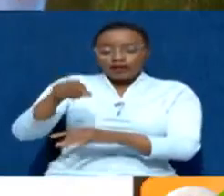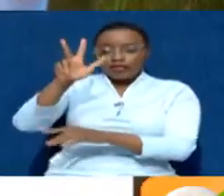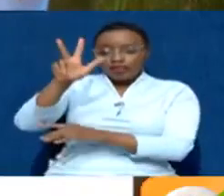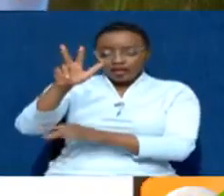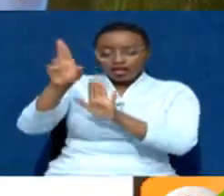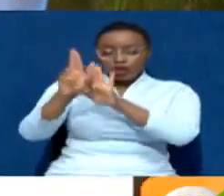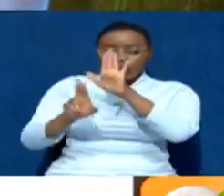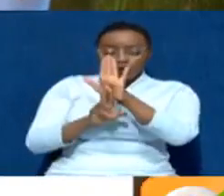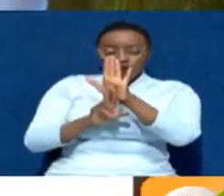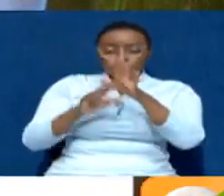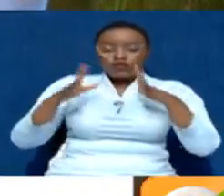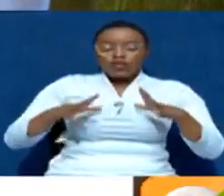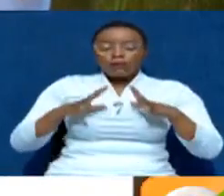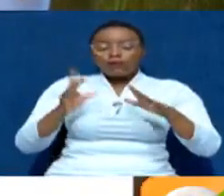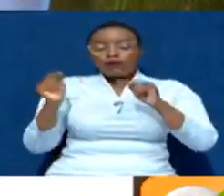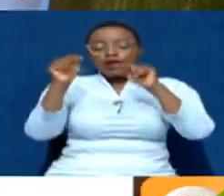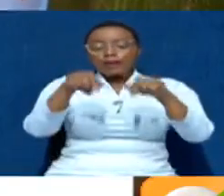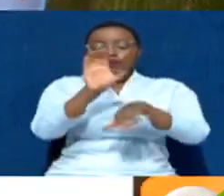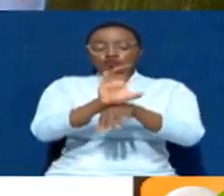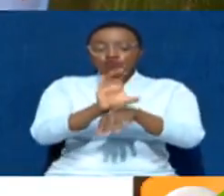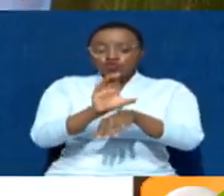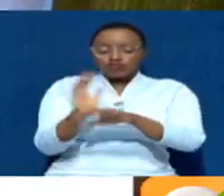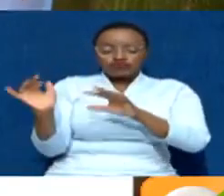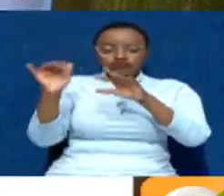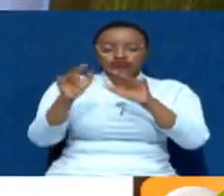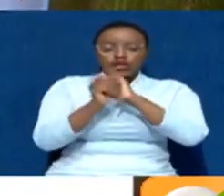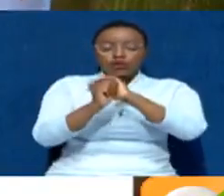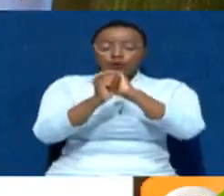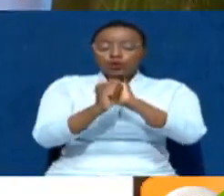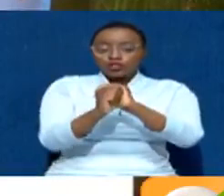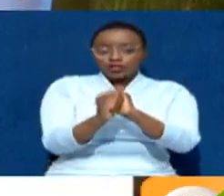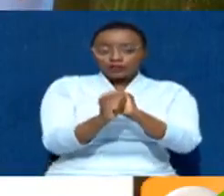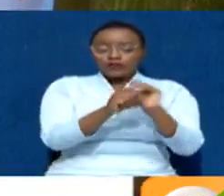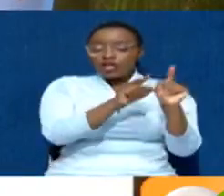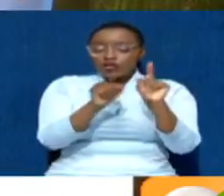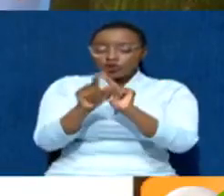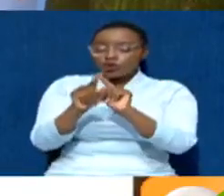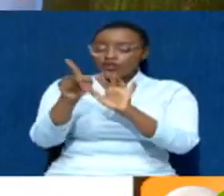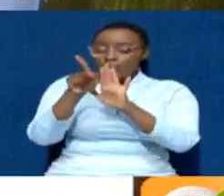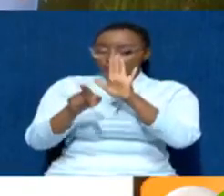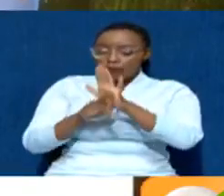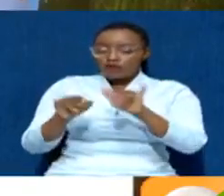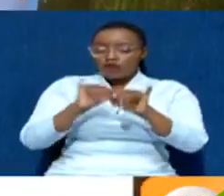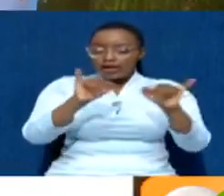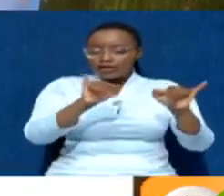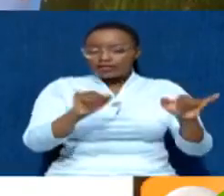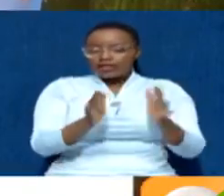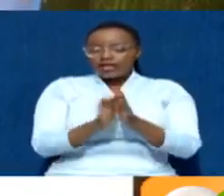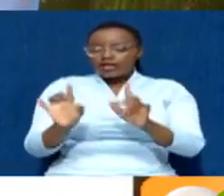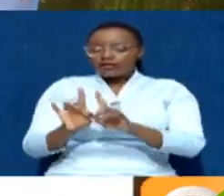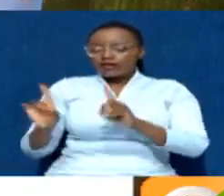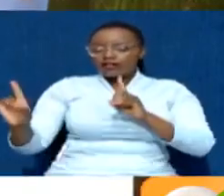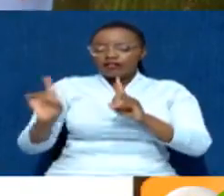rule for in-person worship and congregational worship, and protocols of hygiene and